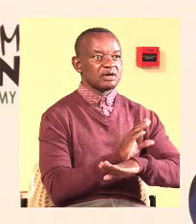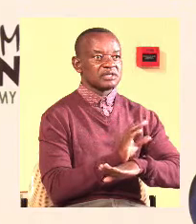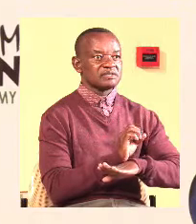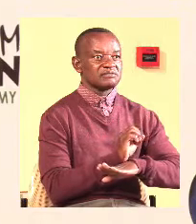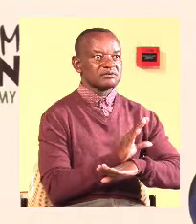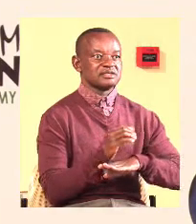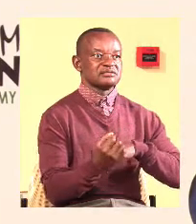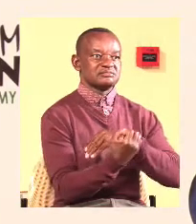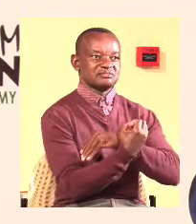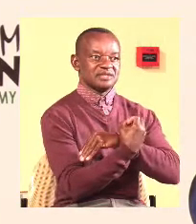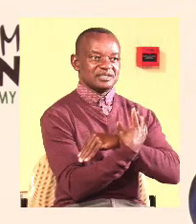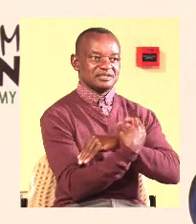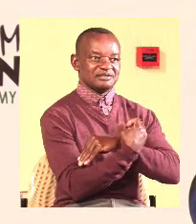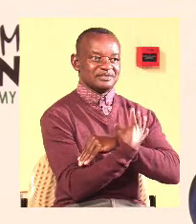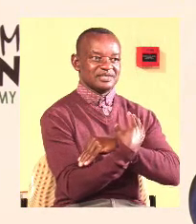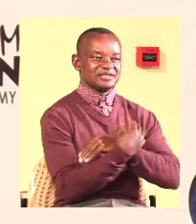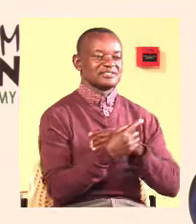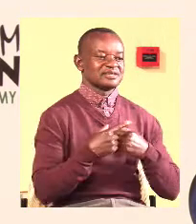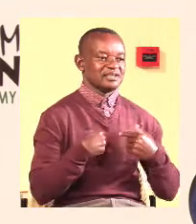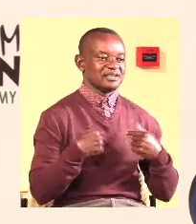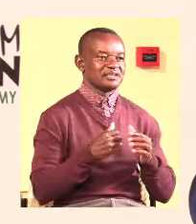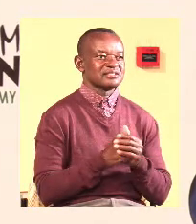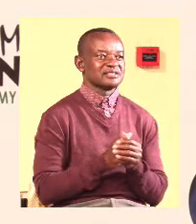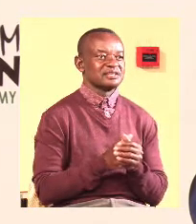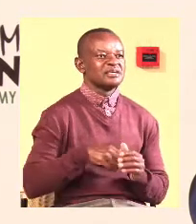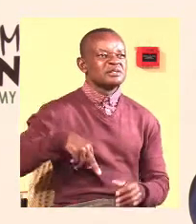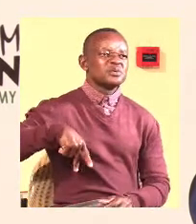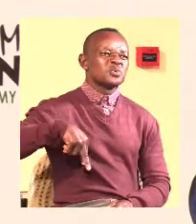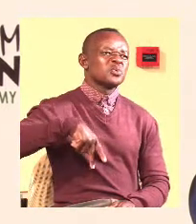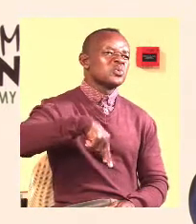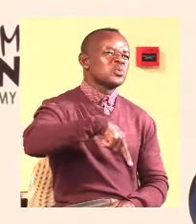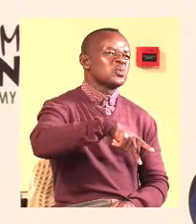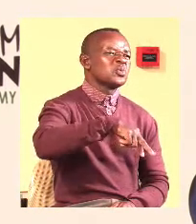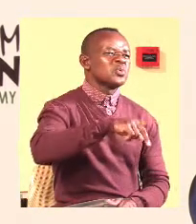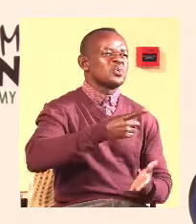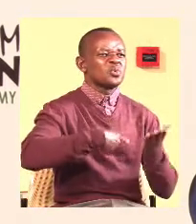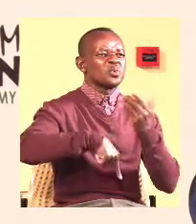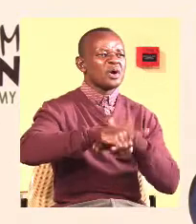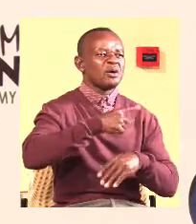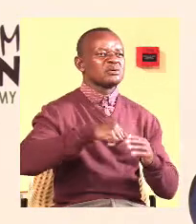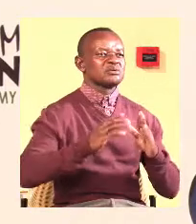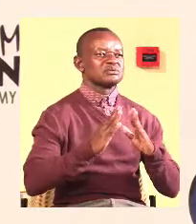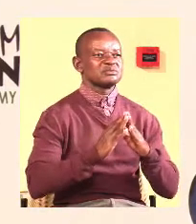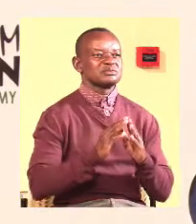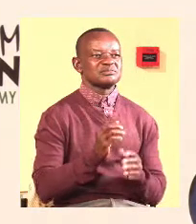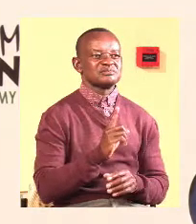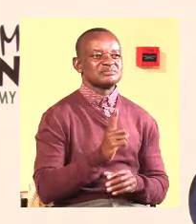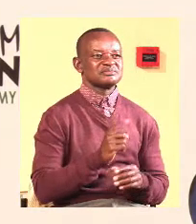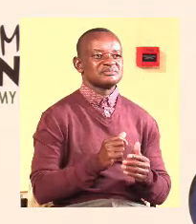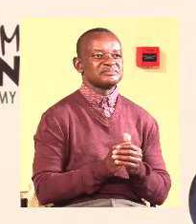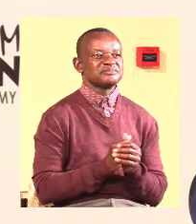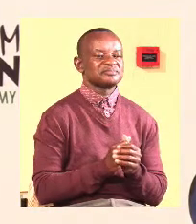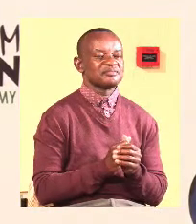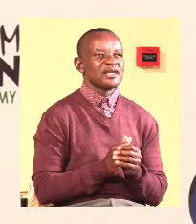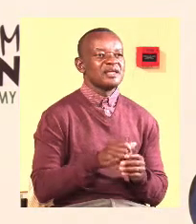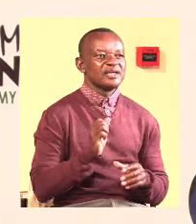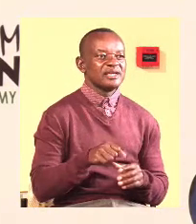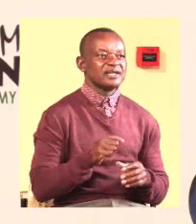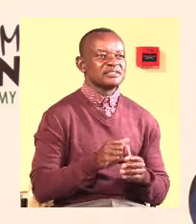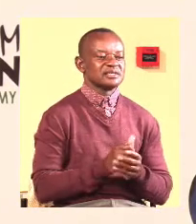since essential workers are supposed to do what they have to do, of course, they